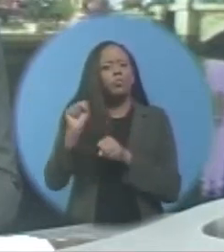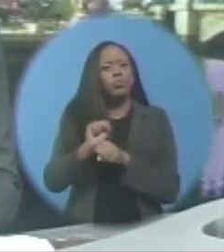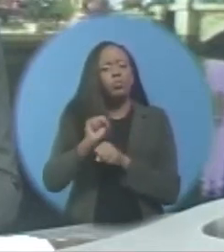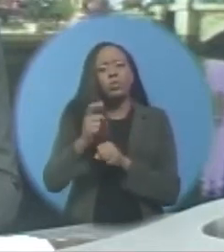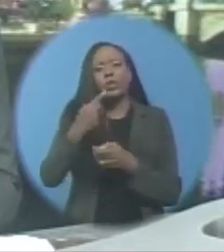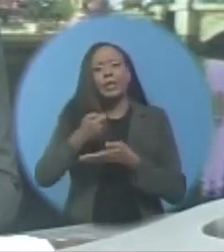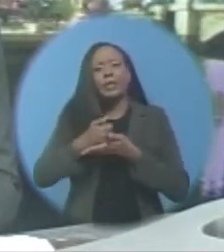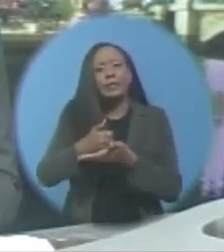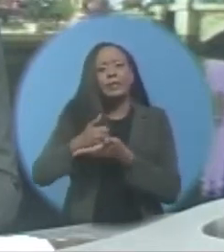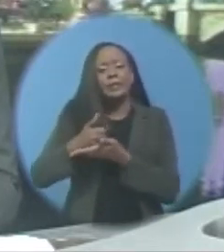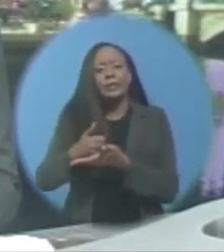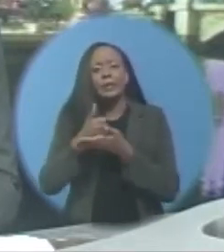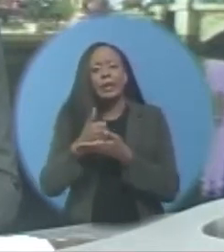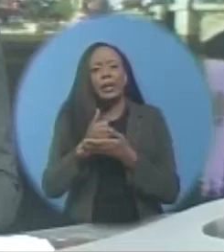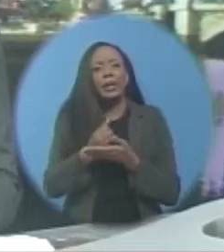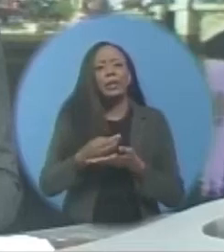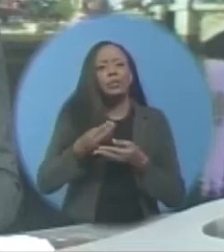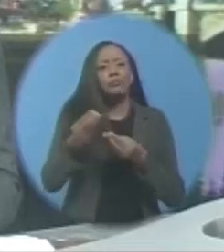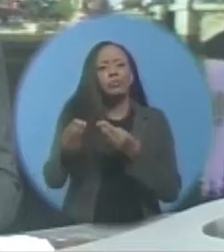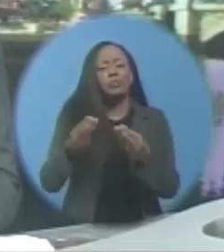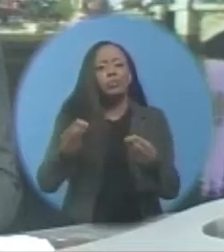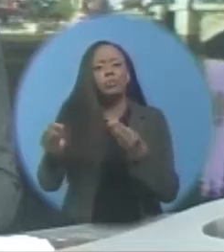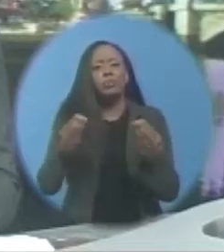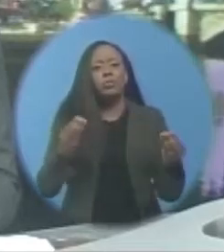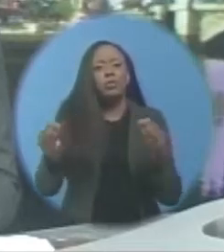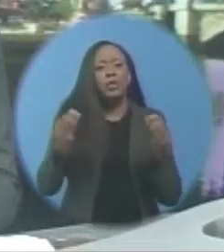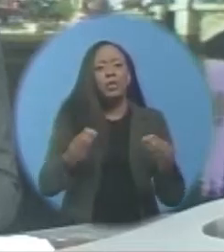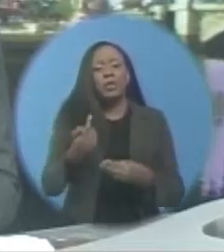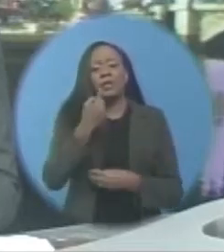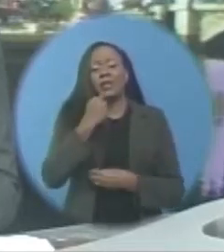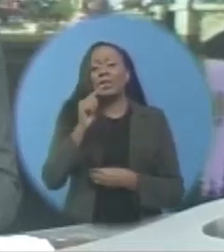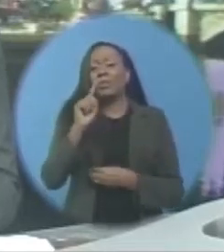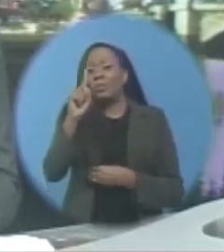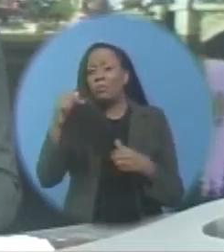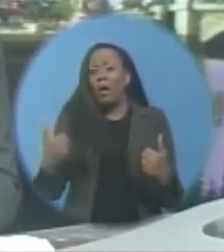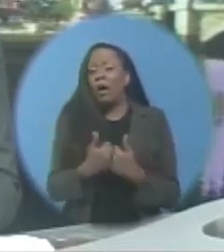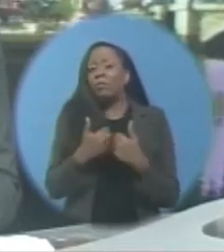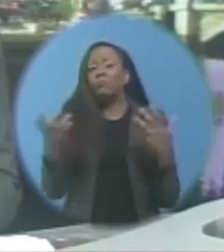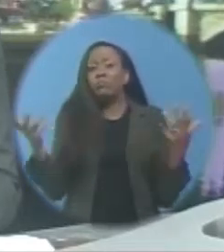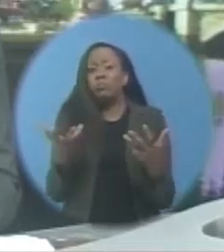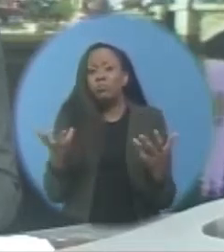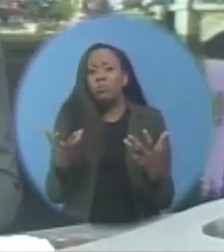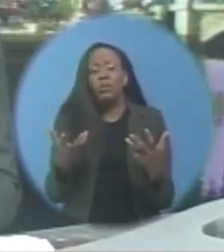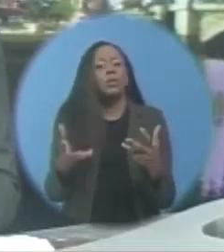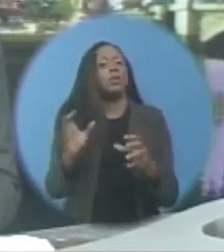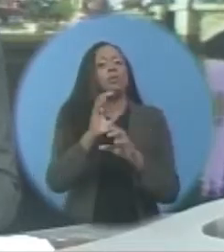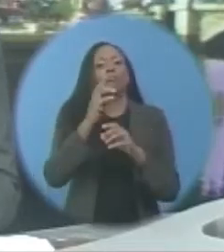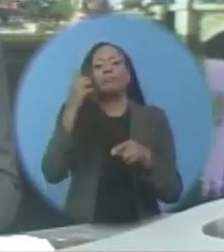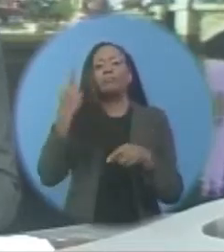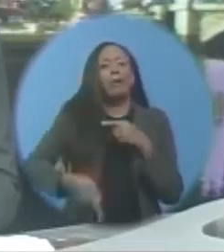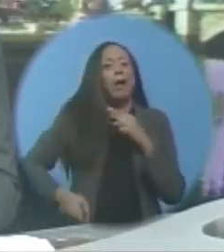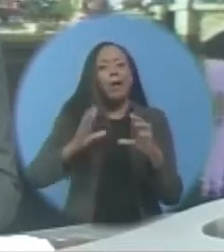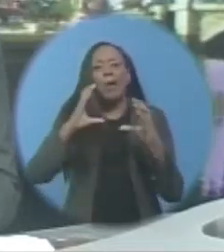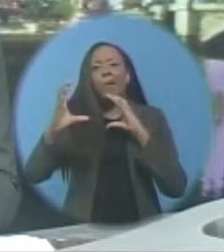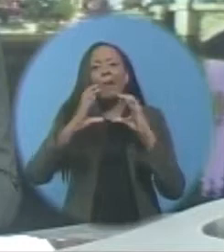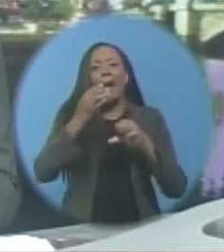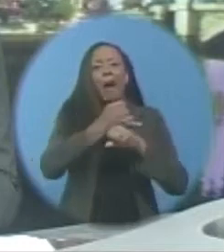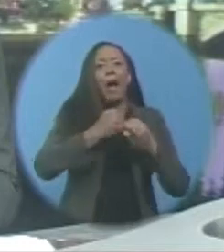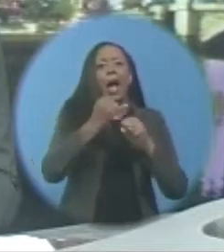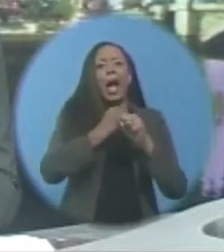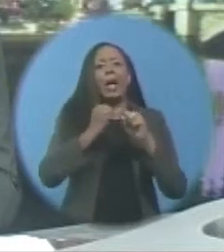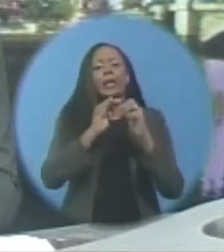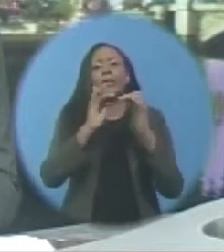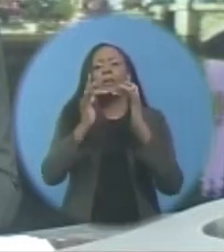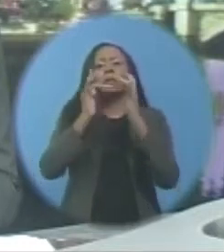the distribution of relief supplies. He indicated one of their challenges was the lack of communication between the islands, with many